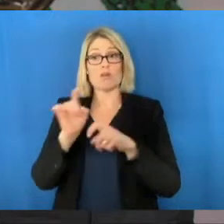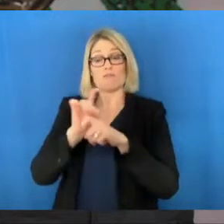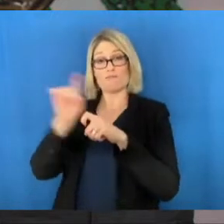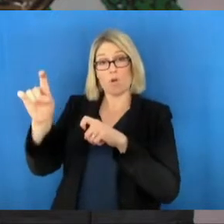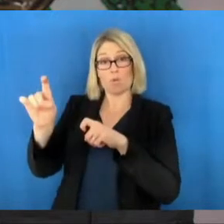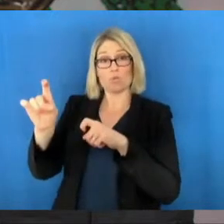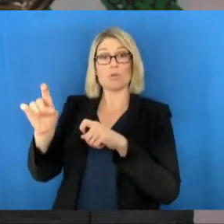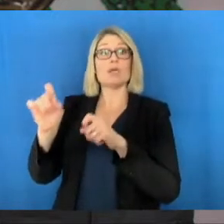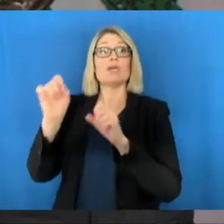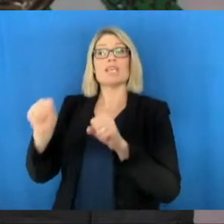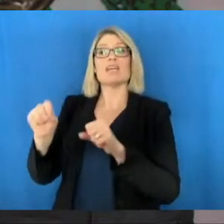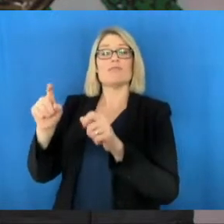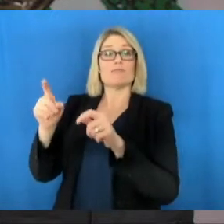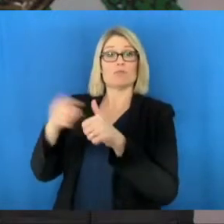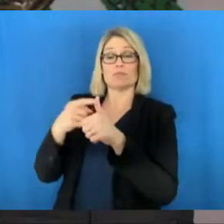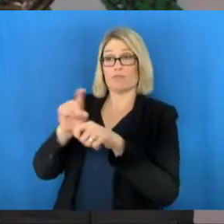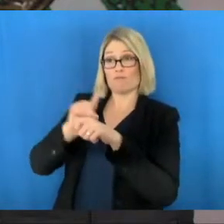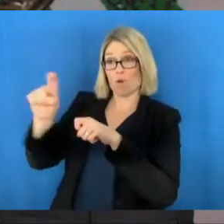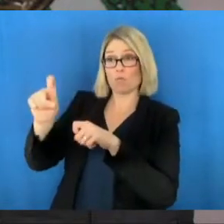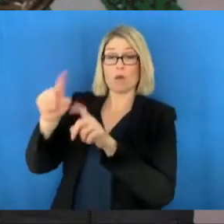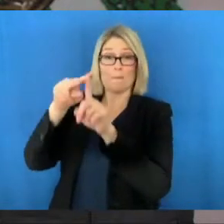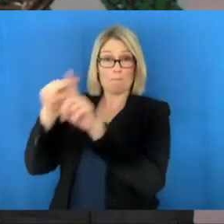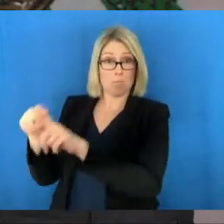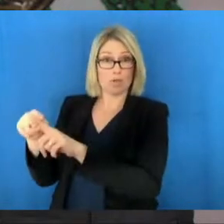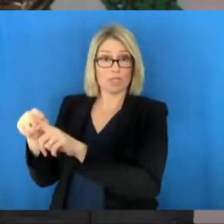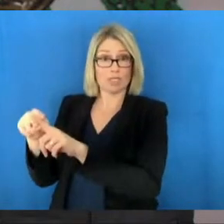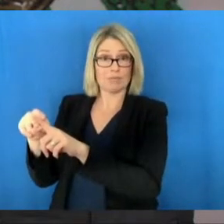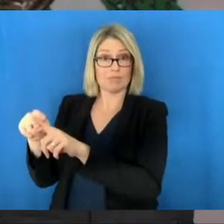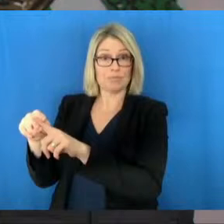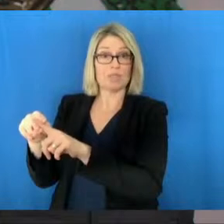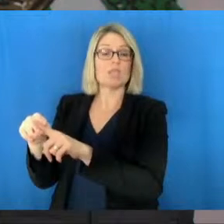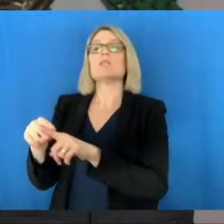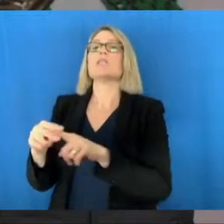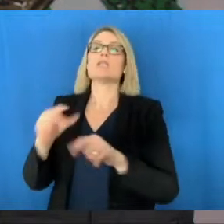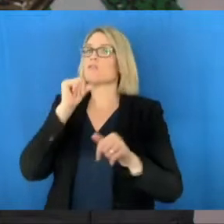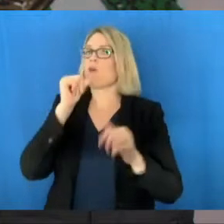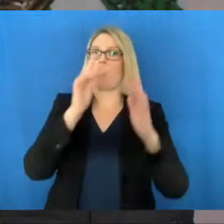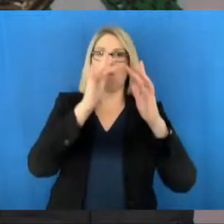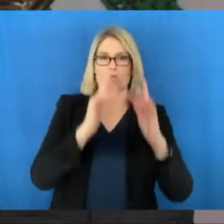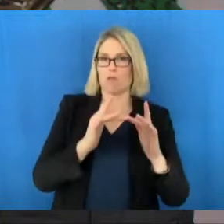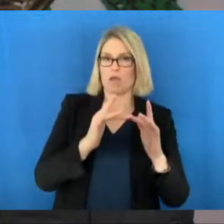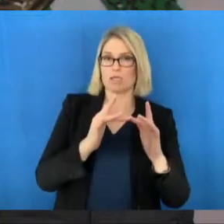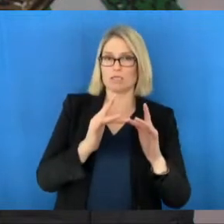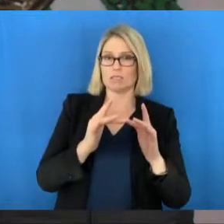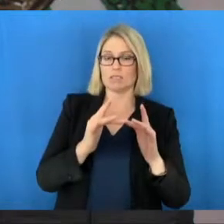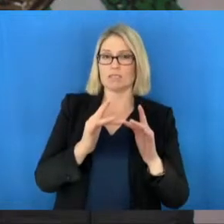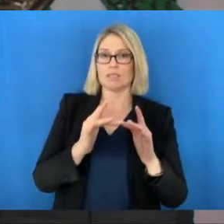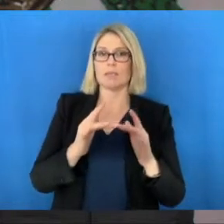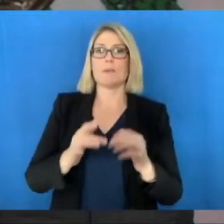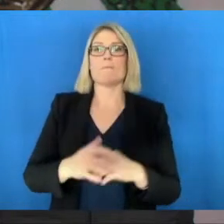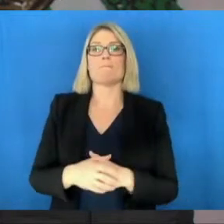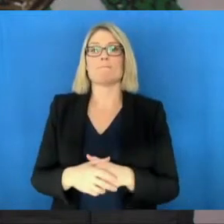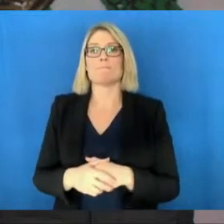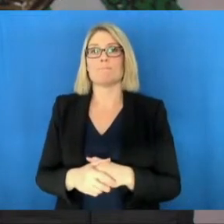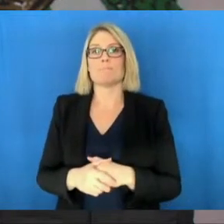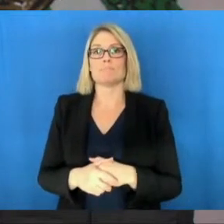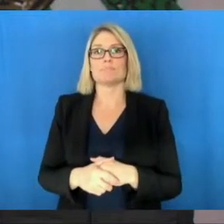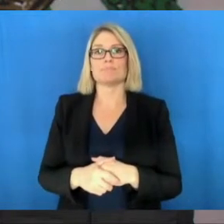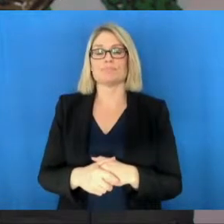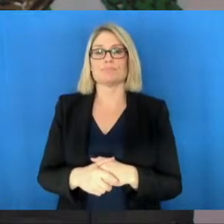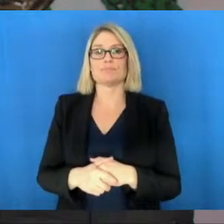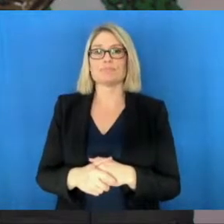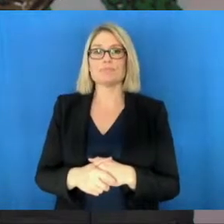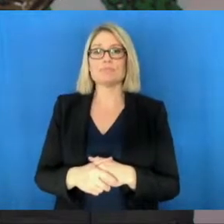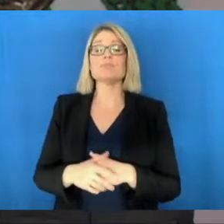a different booking system that's not online and wouldn't be able to be put online is really